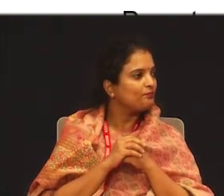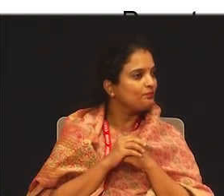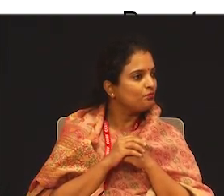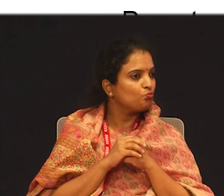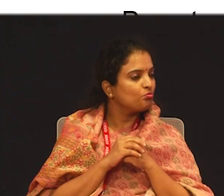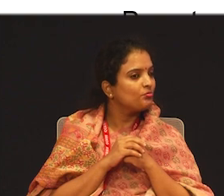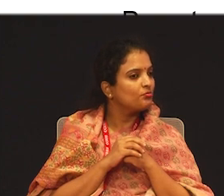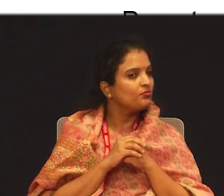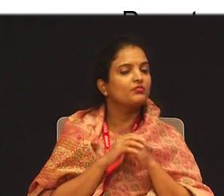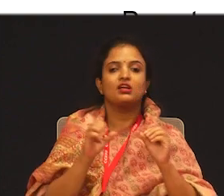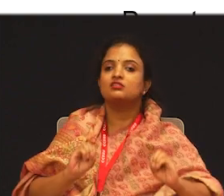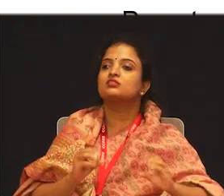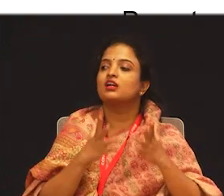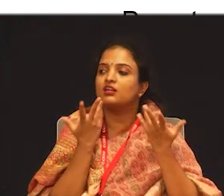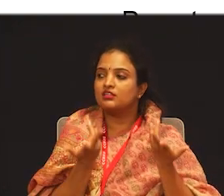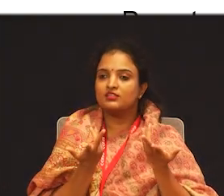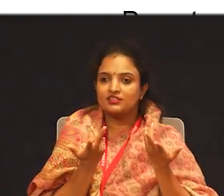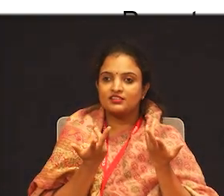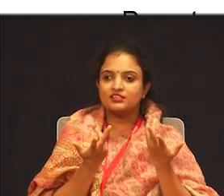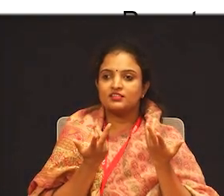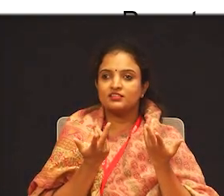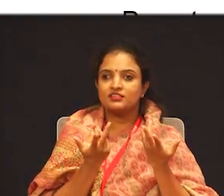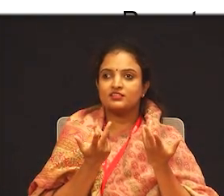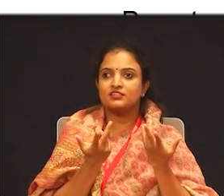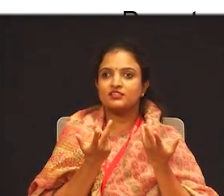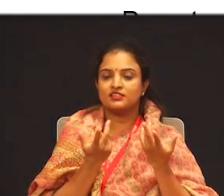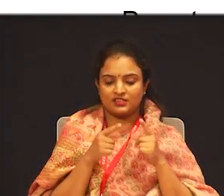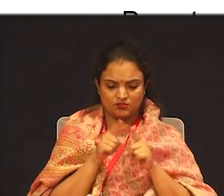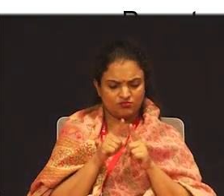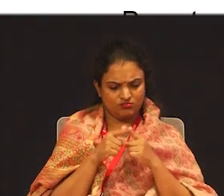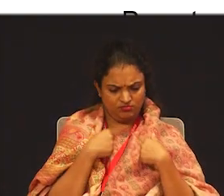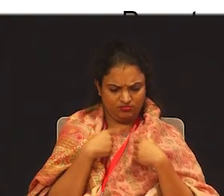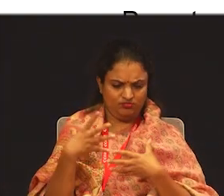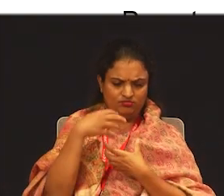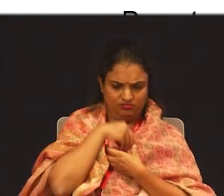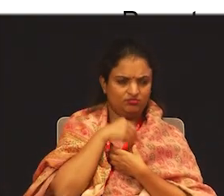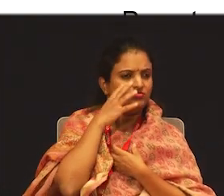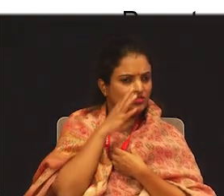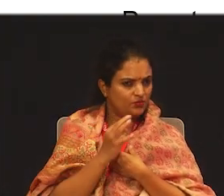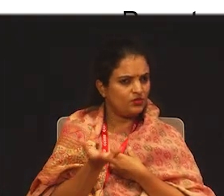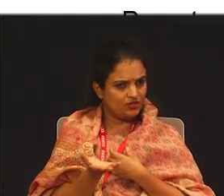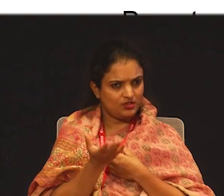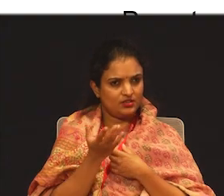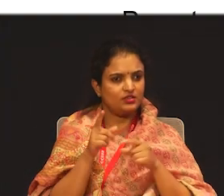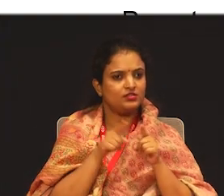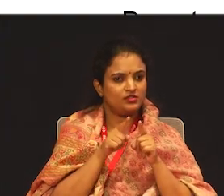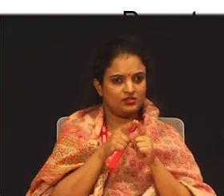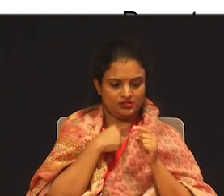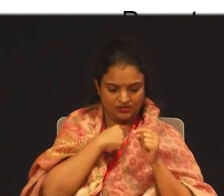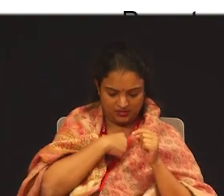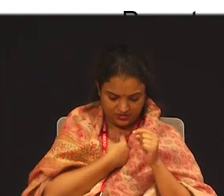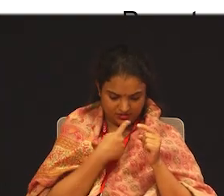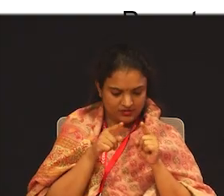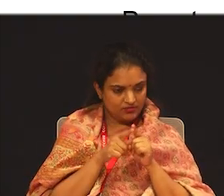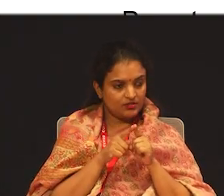So where to start with? Start with accepting ourselves, first thing, for ourselves.